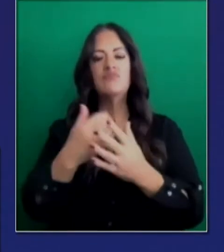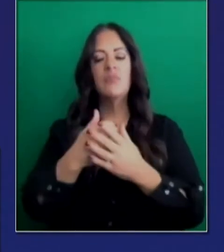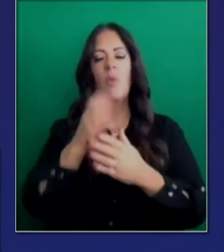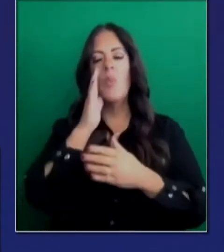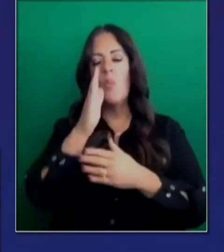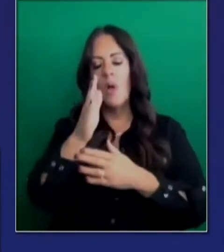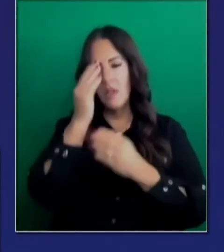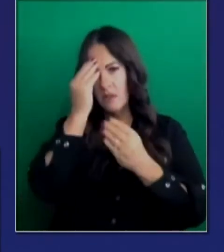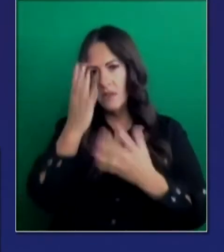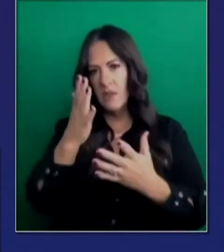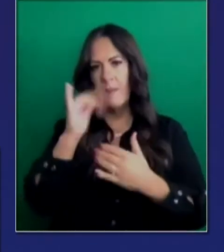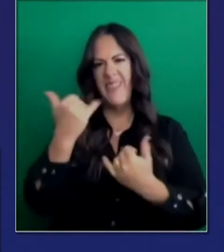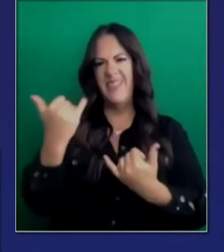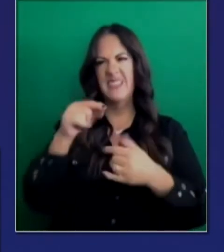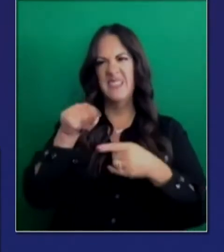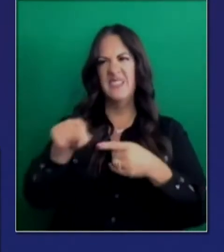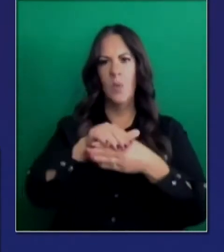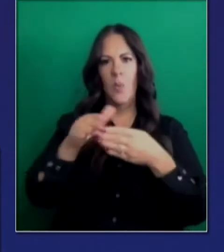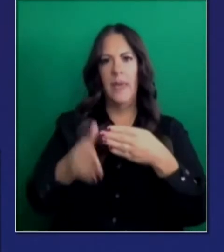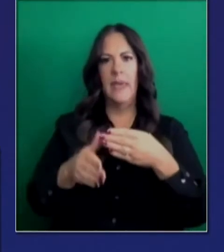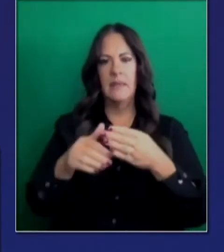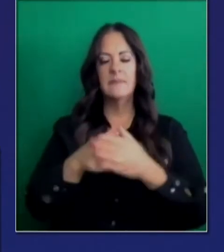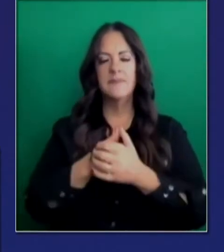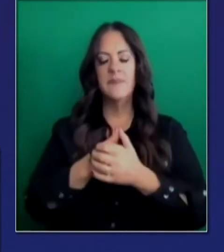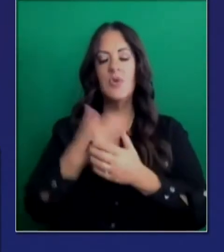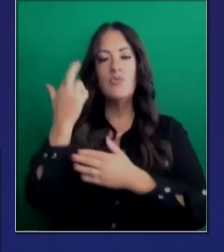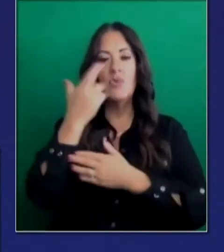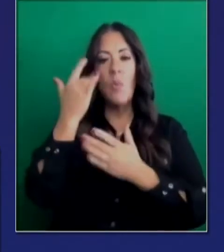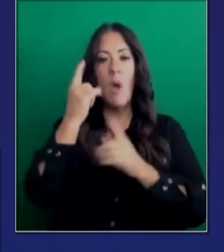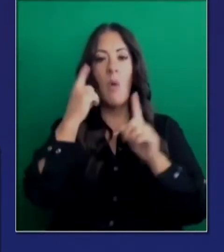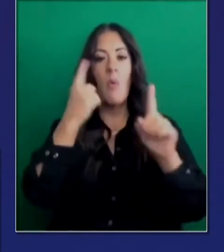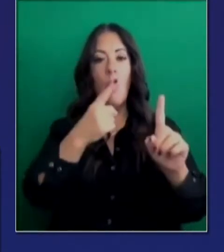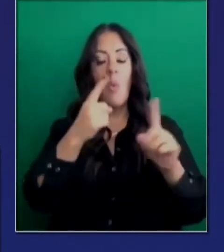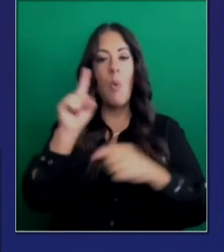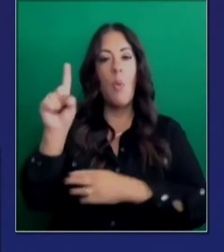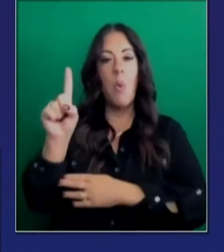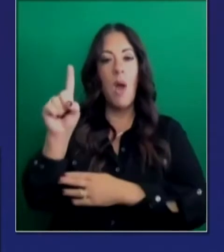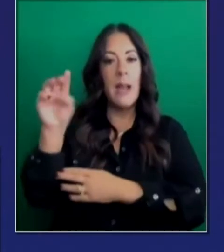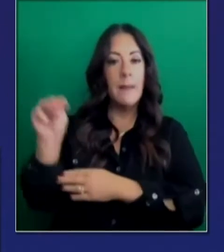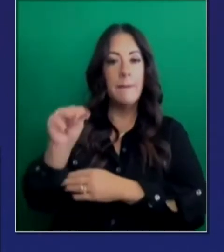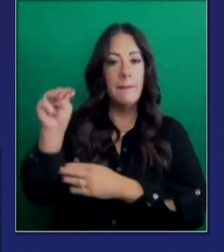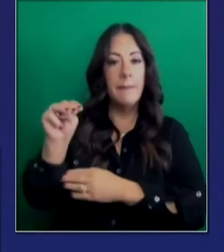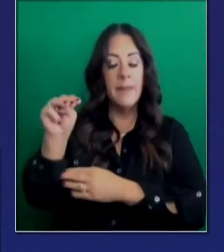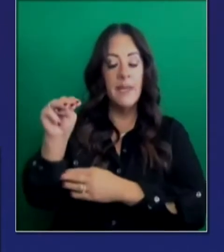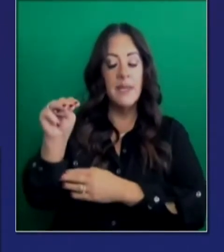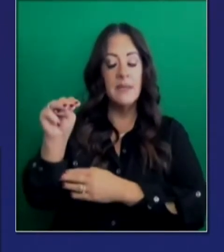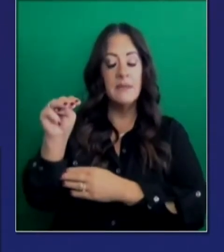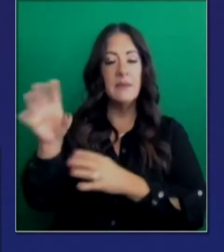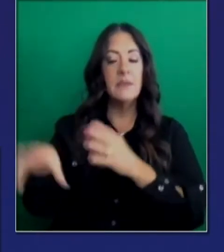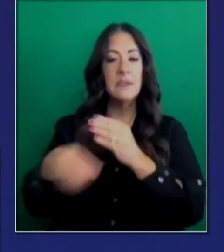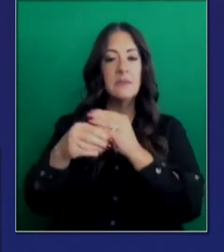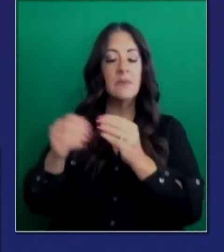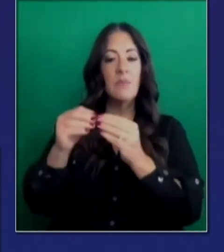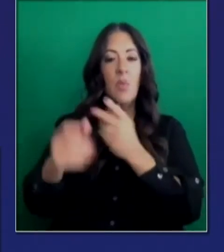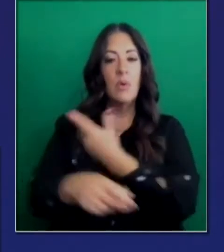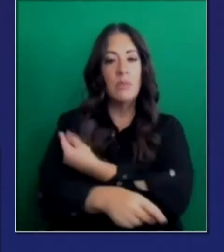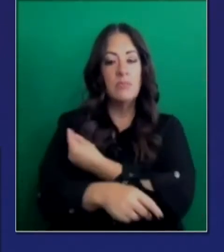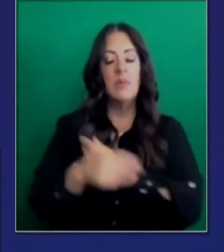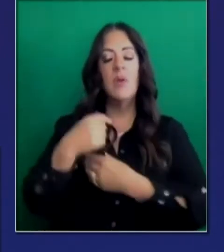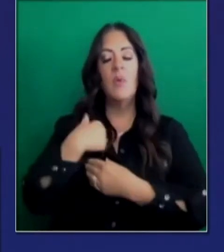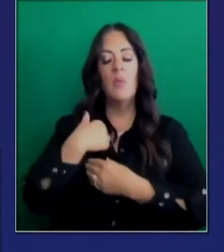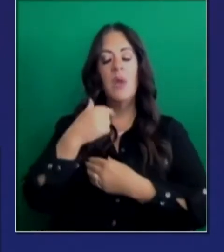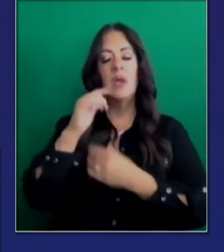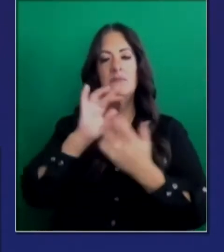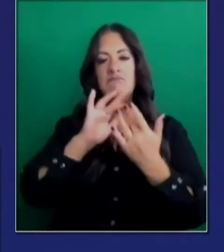this weekend. And the reason we set a goal of 1 million is that we are sending an urgent call across the